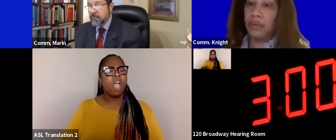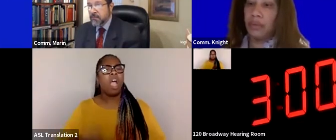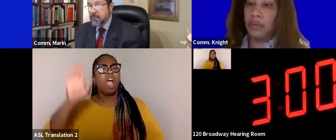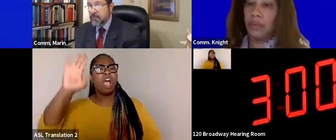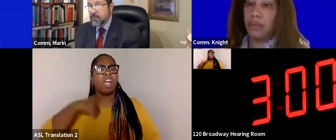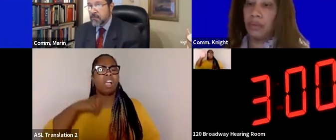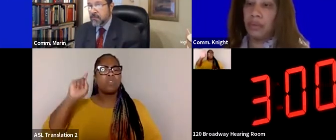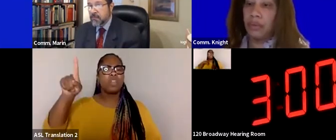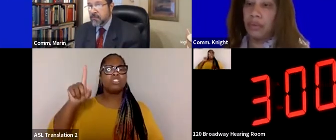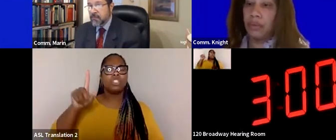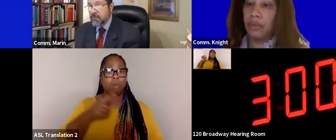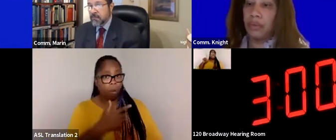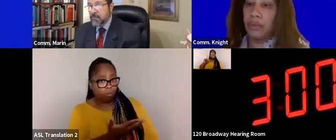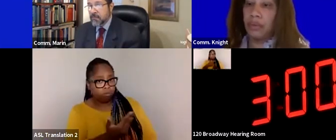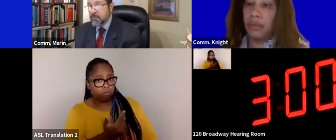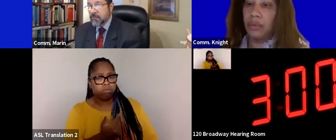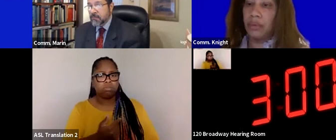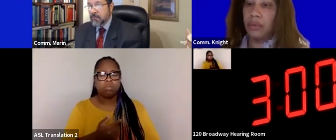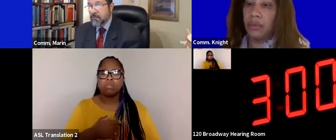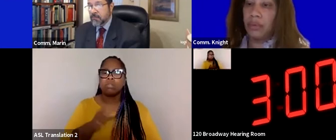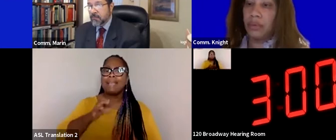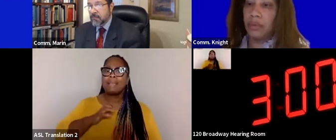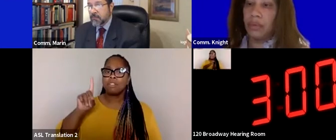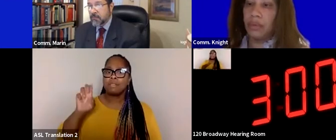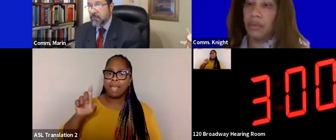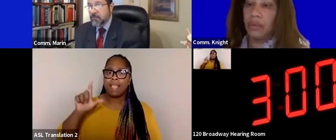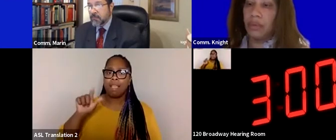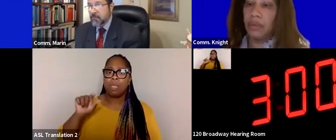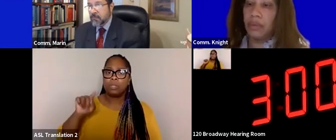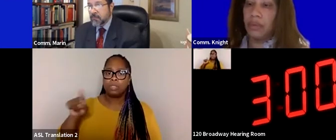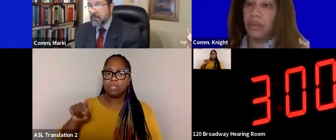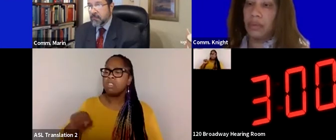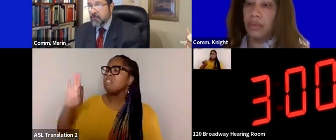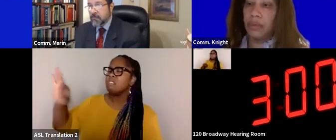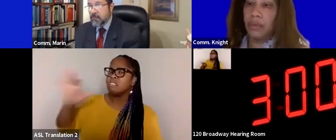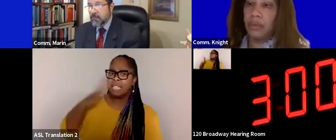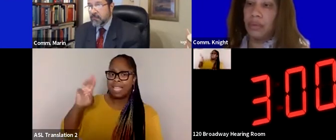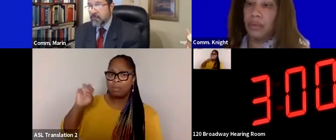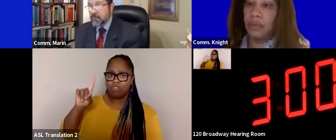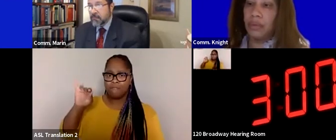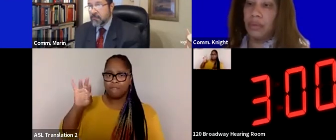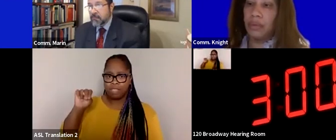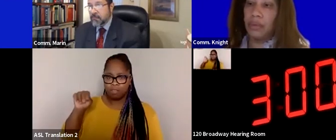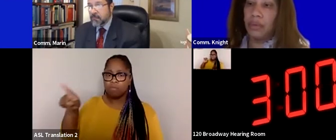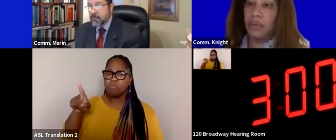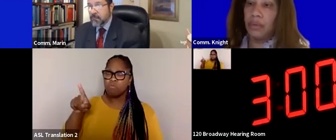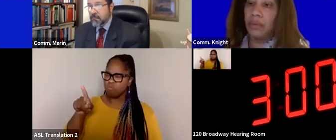I do have a question. Okay. Commissioner De La Hoos. Hi, Mr. Duffin. Thanks for being here. It's interesting that you